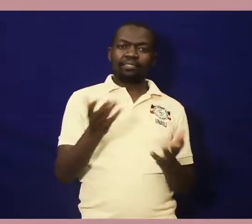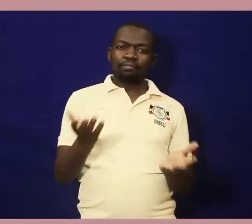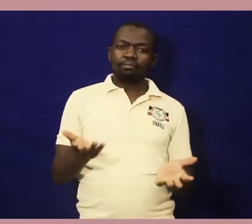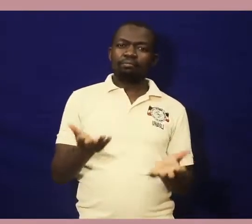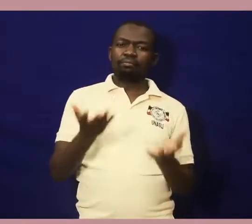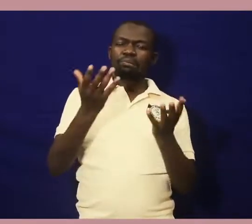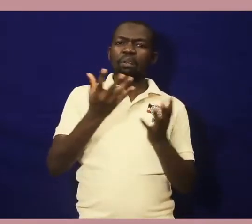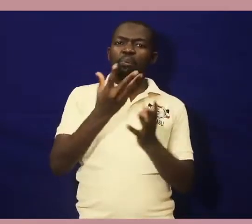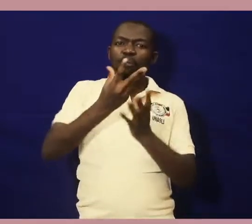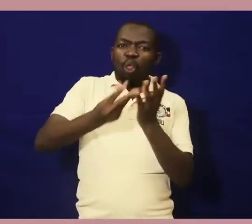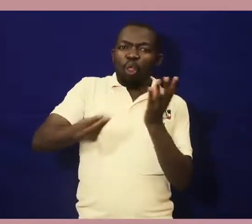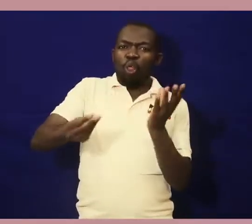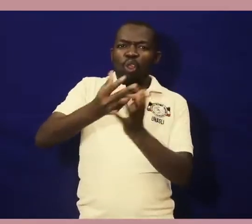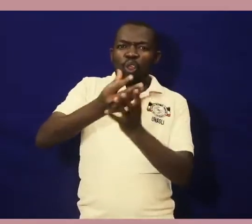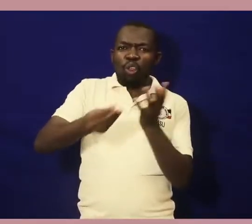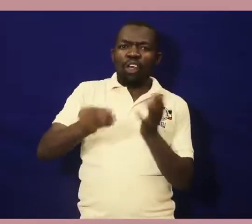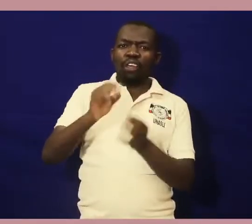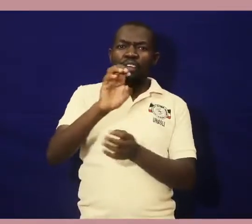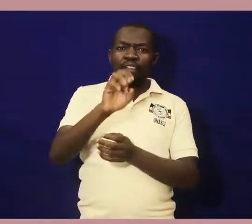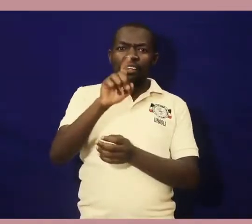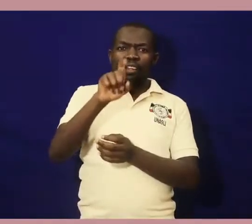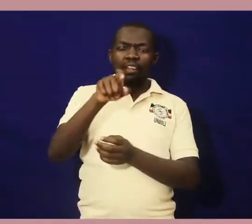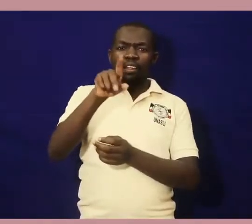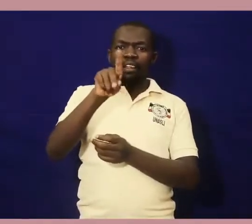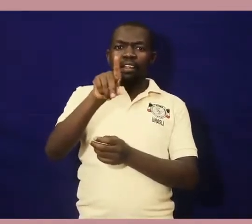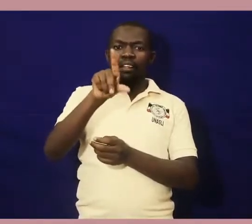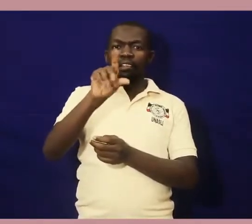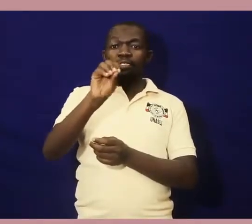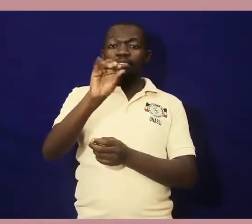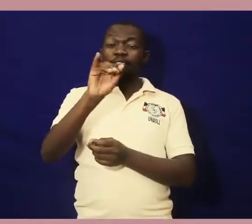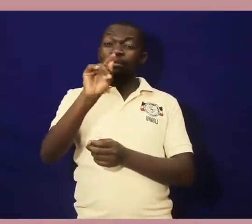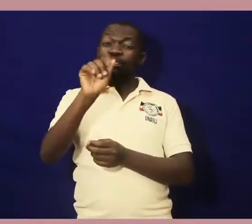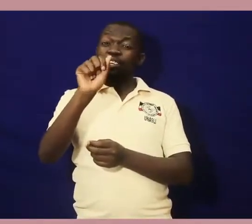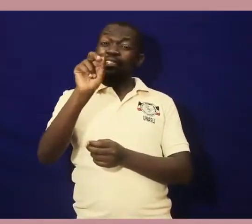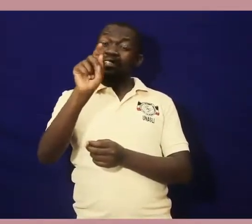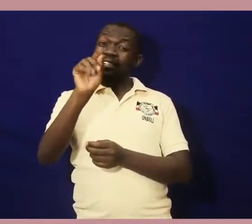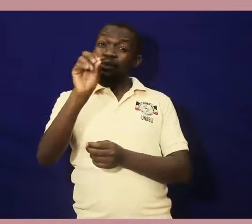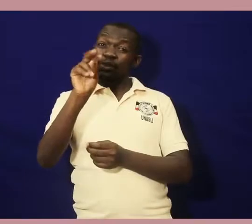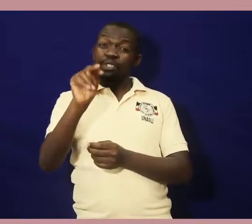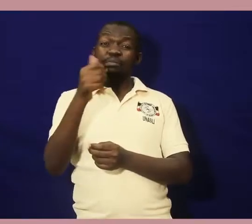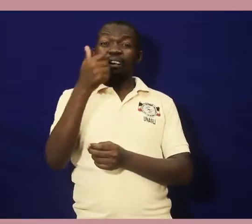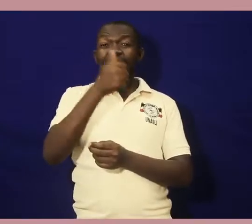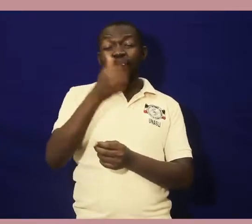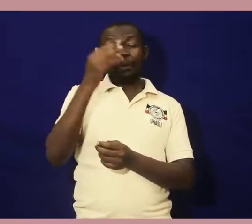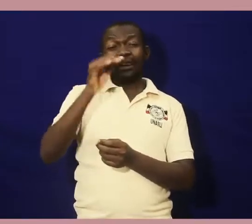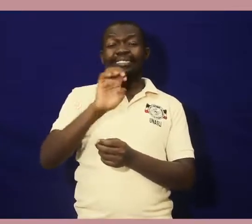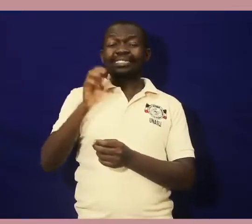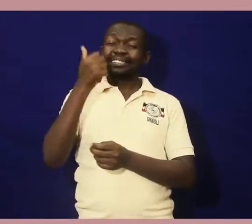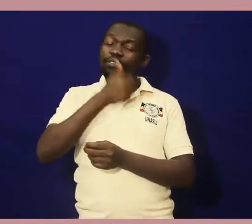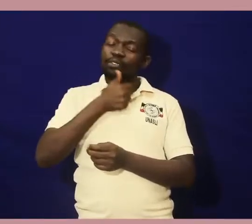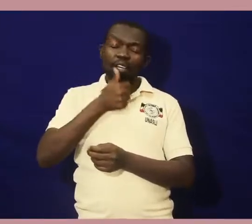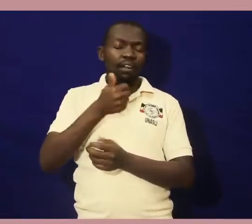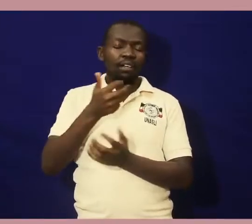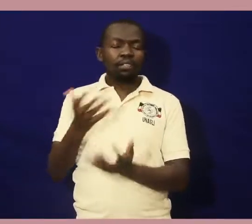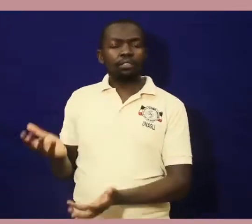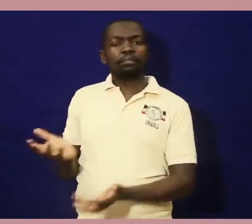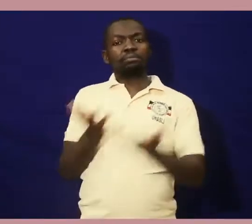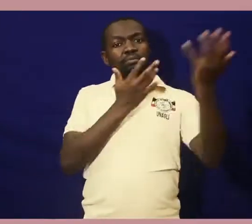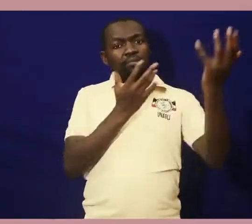exploitation of the Africans by the nationalists. East Africa provided many resources for the war